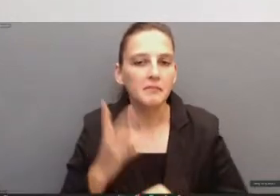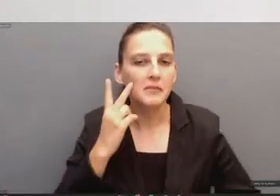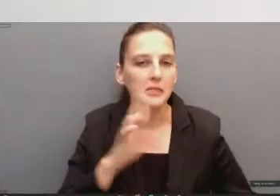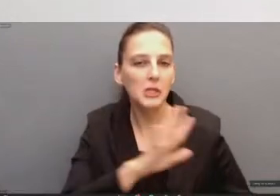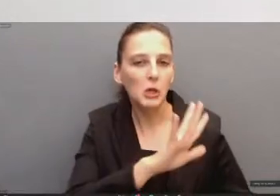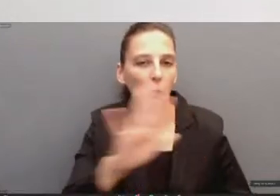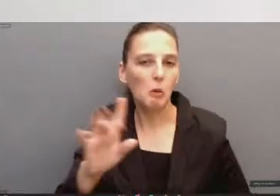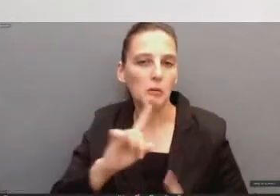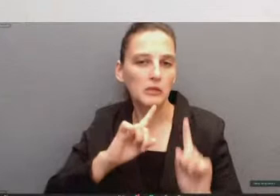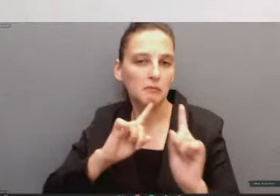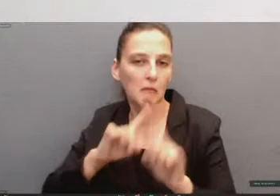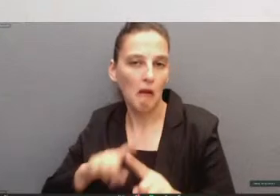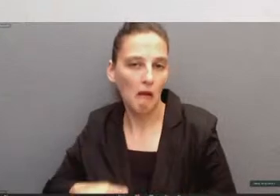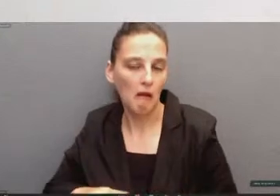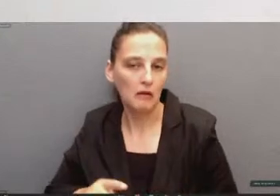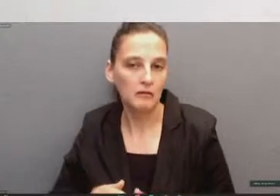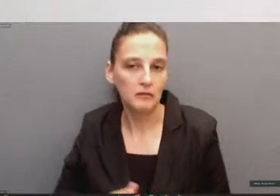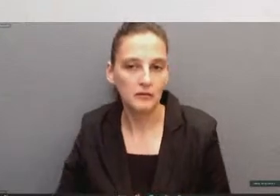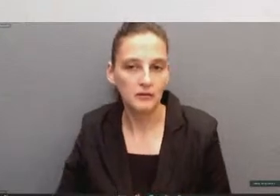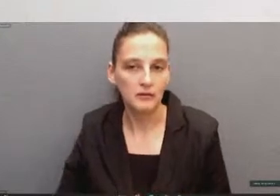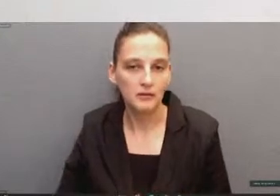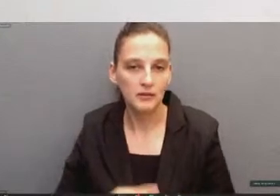response.